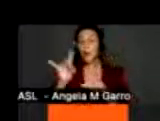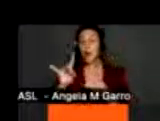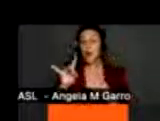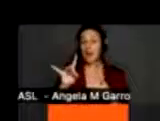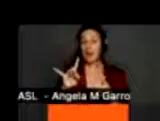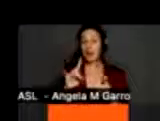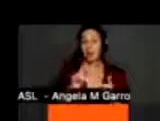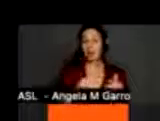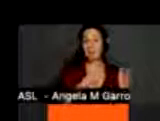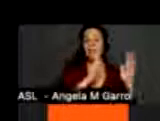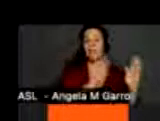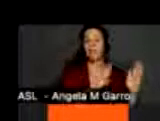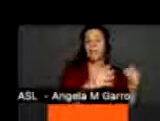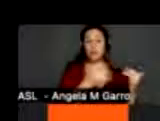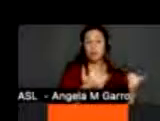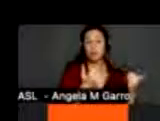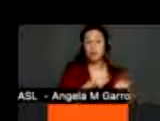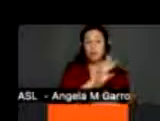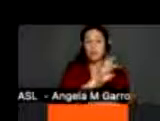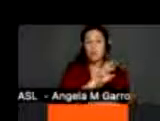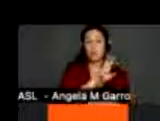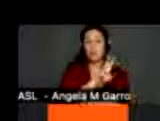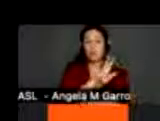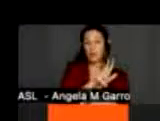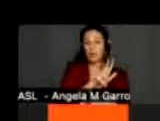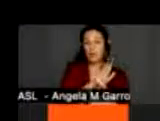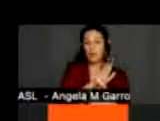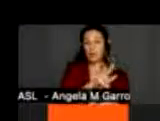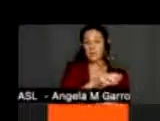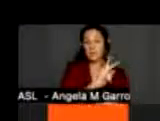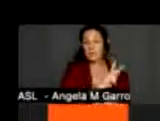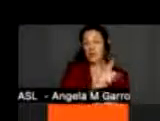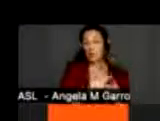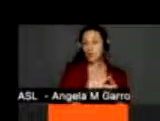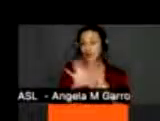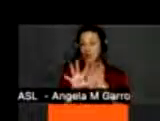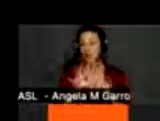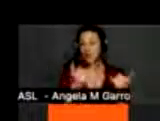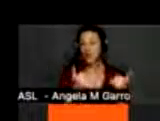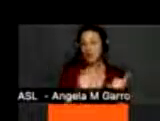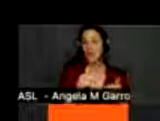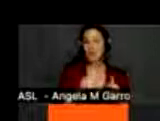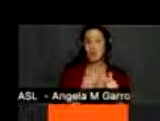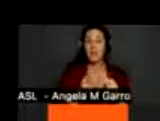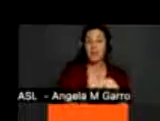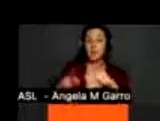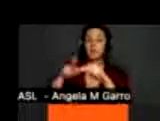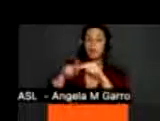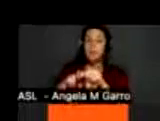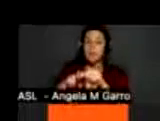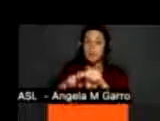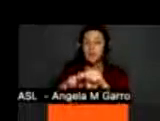from what it's currently at 423 in grades K through 5, and then increasing